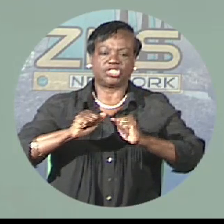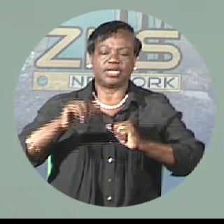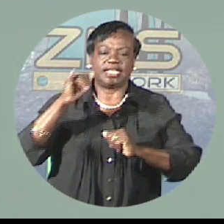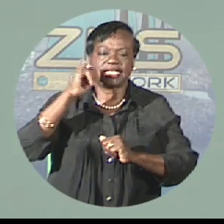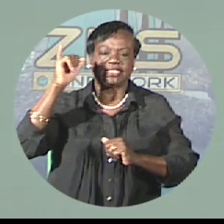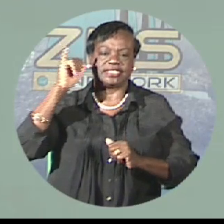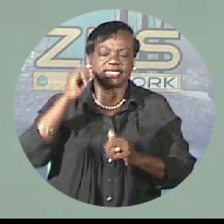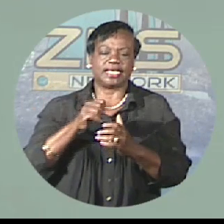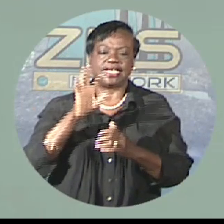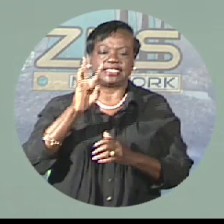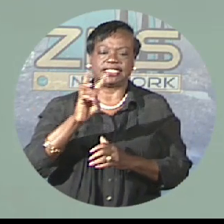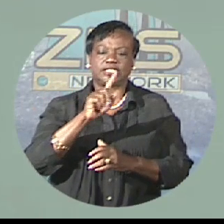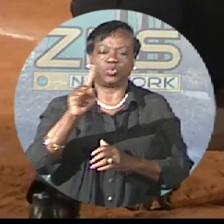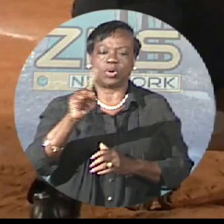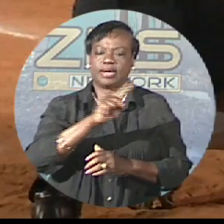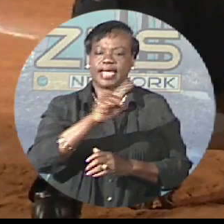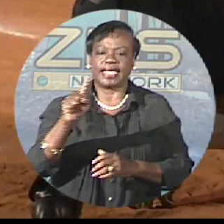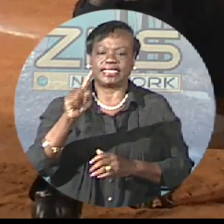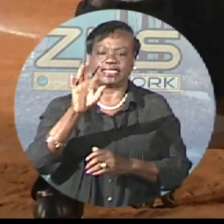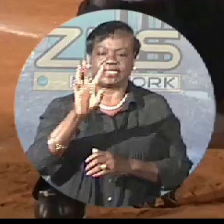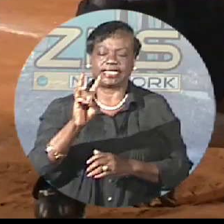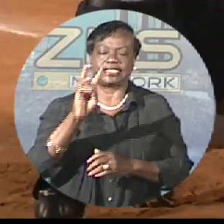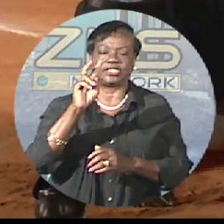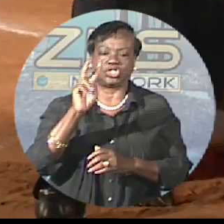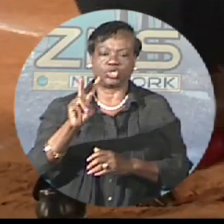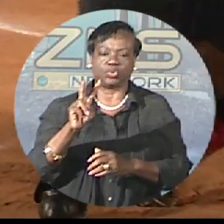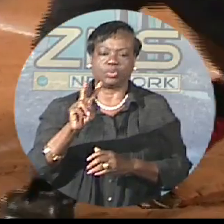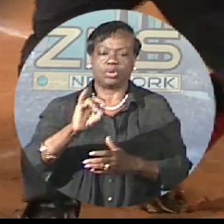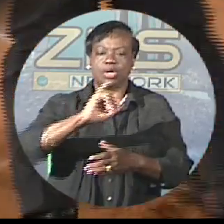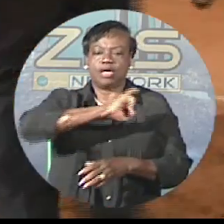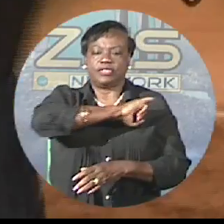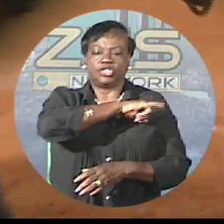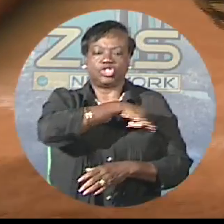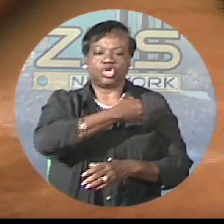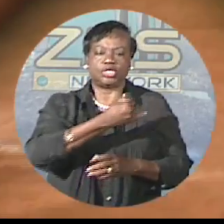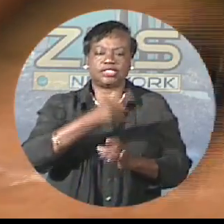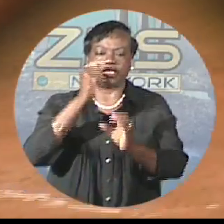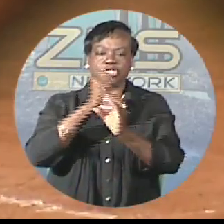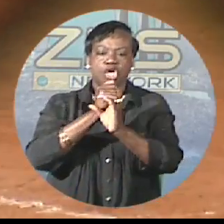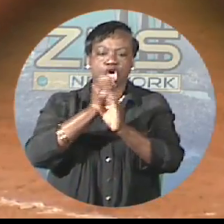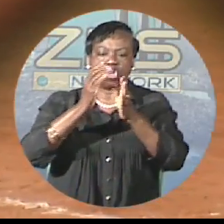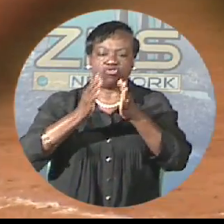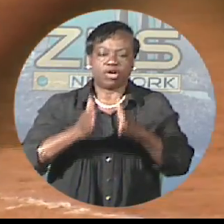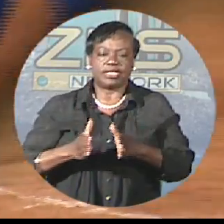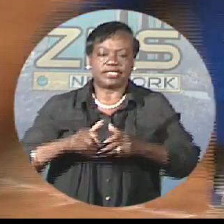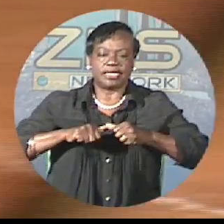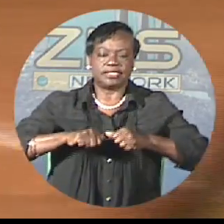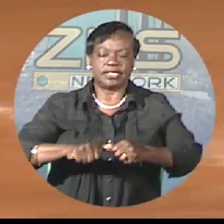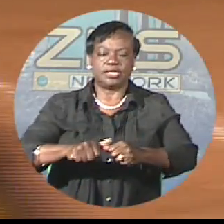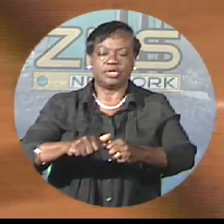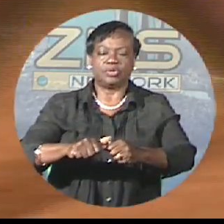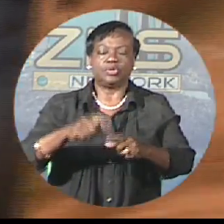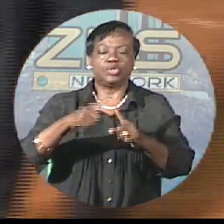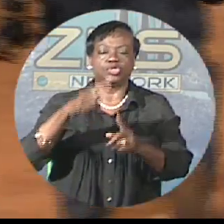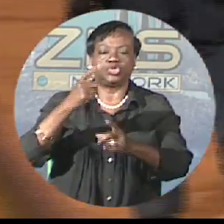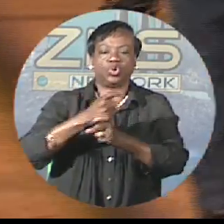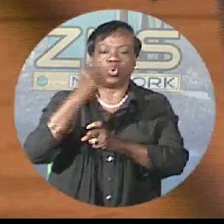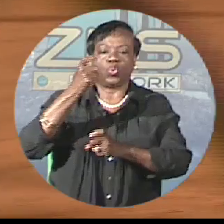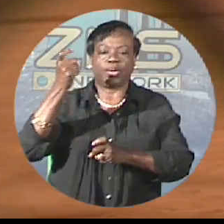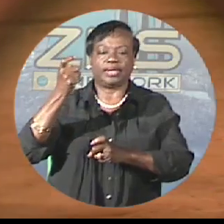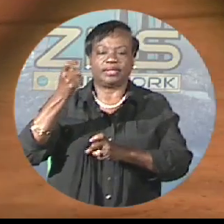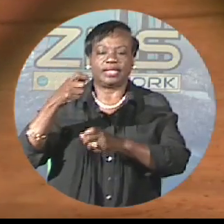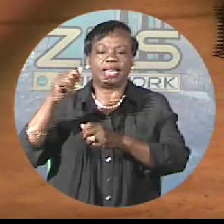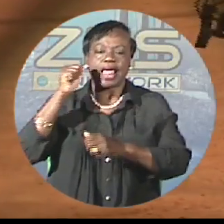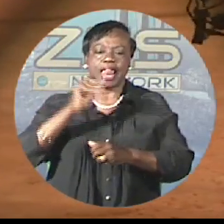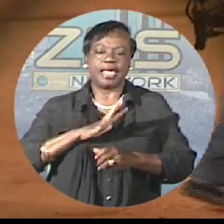6-1 and 6-2. The Johnson Truckers continuing to roll in the ladies division of the New Providence Softball Association. Last